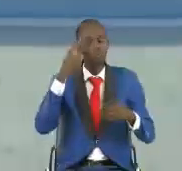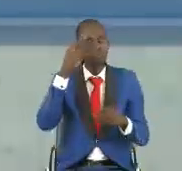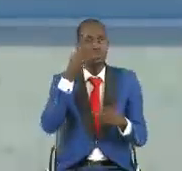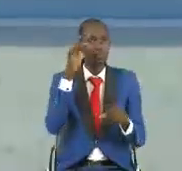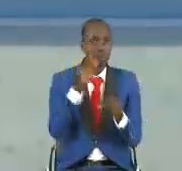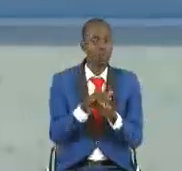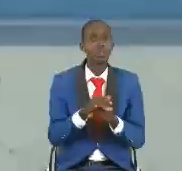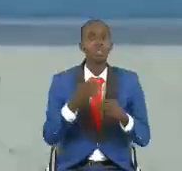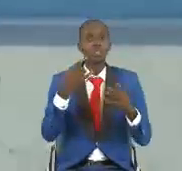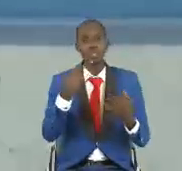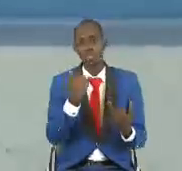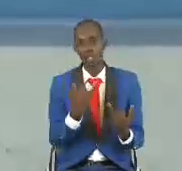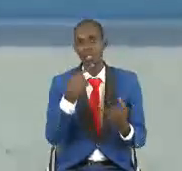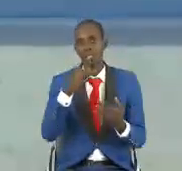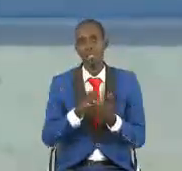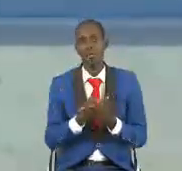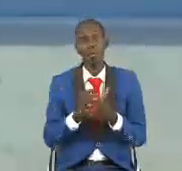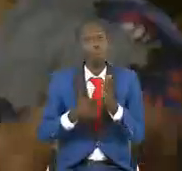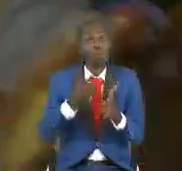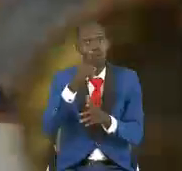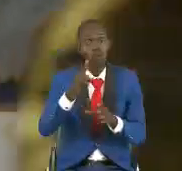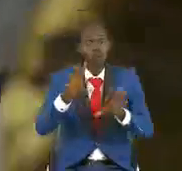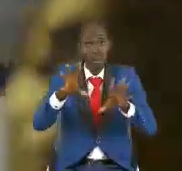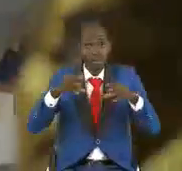The moment you accept, it is done. Amen.